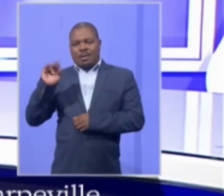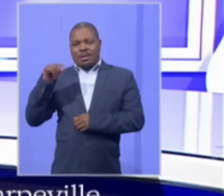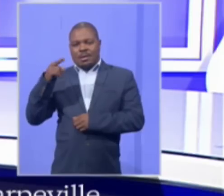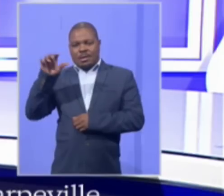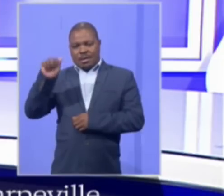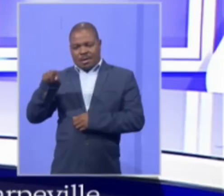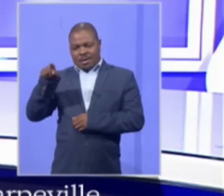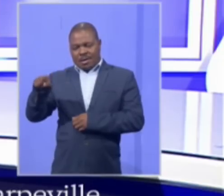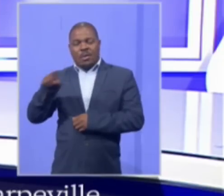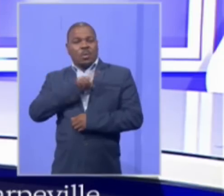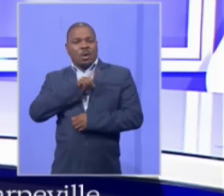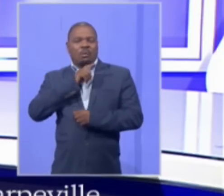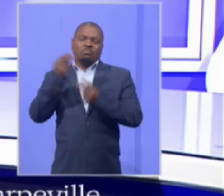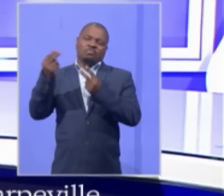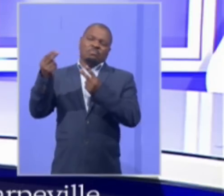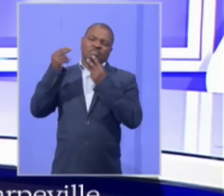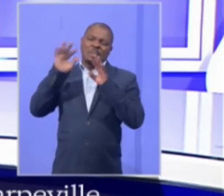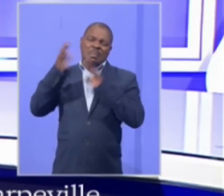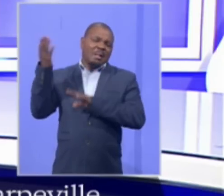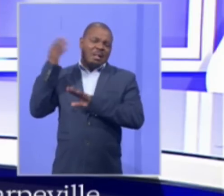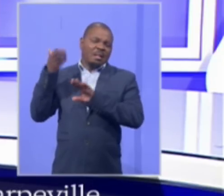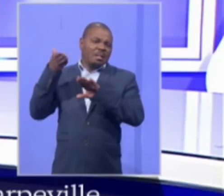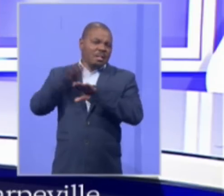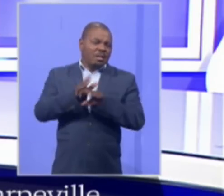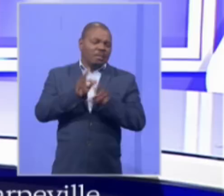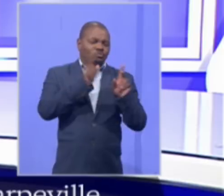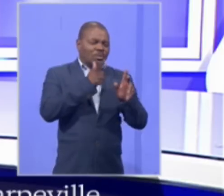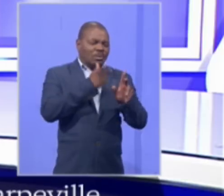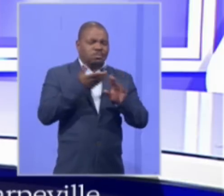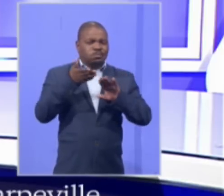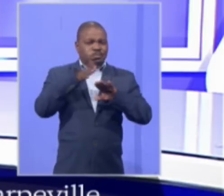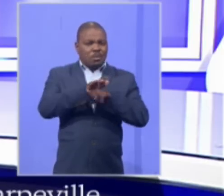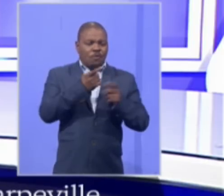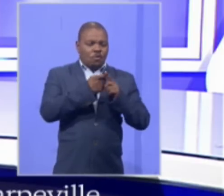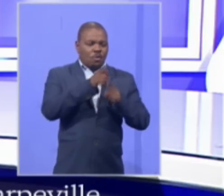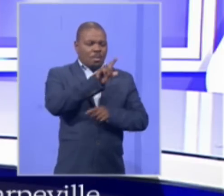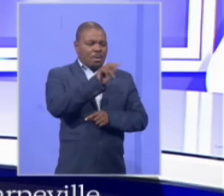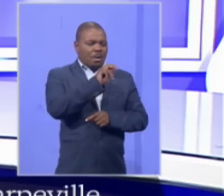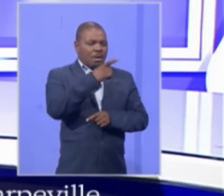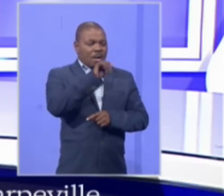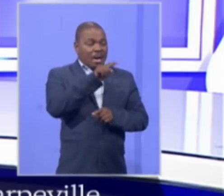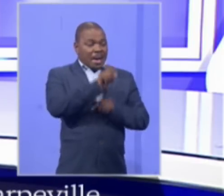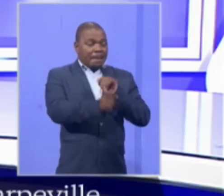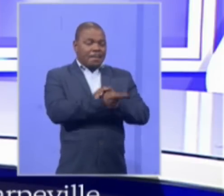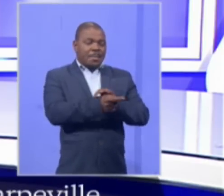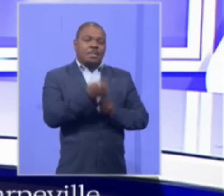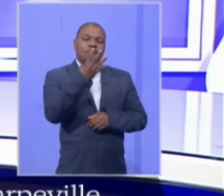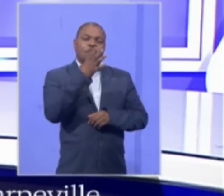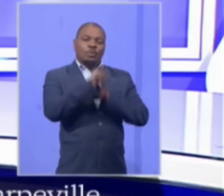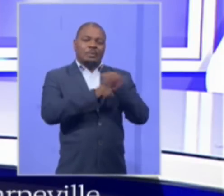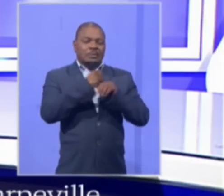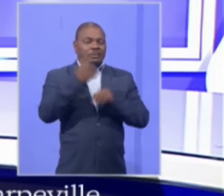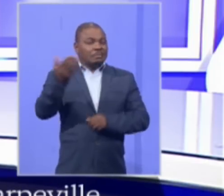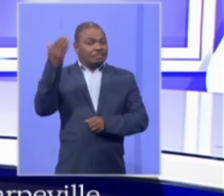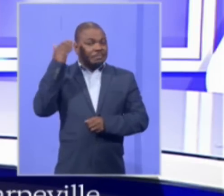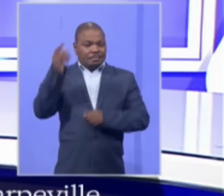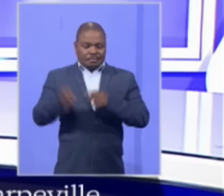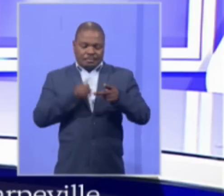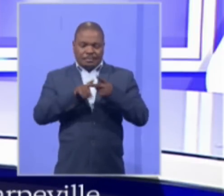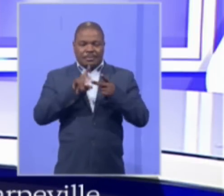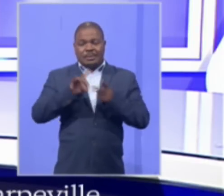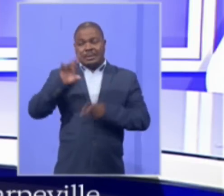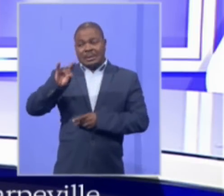go hlompha dipolao tša batho ka bontši tša ka Langa tšeo di diregilego mengwaga e 40 ya go feta. Se ga mmogo le